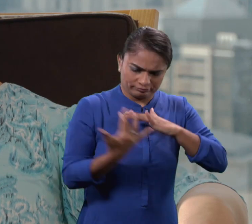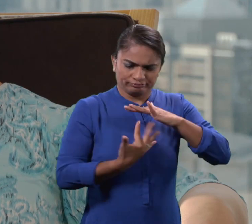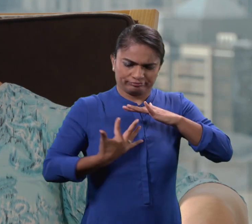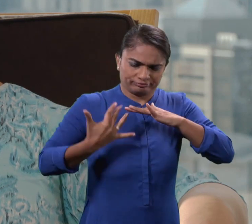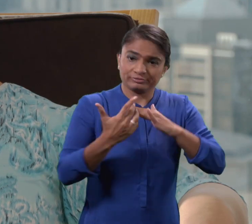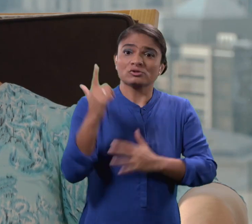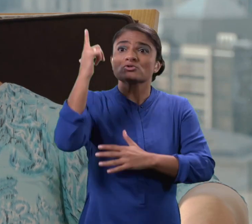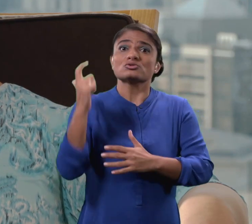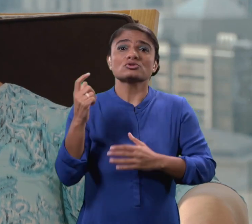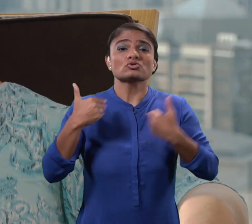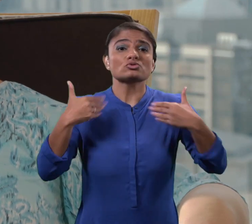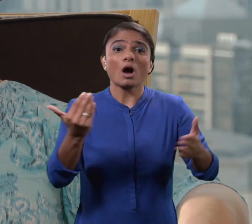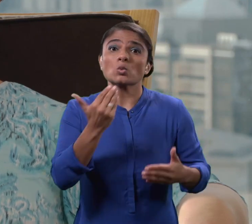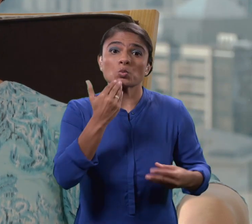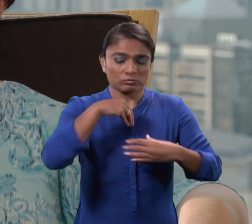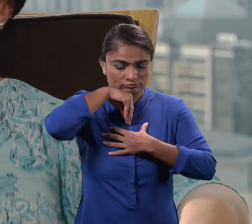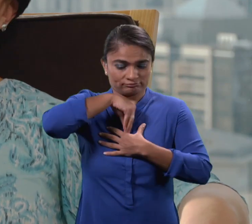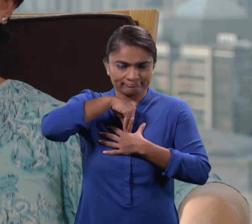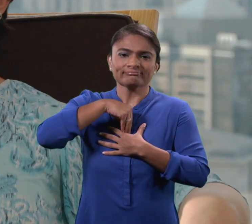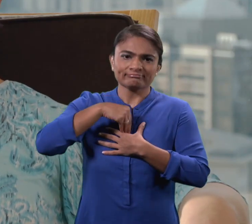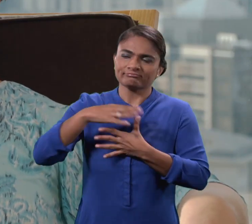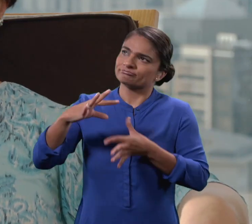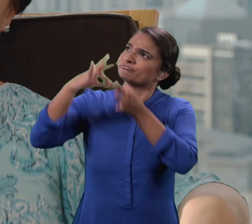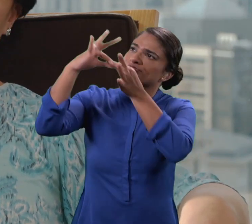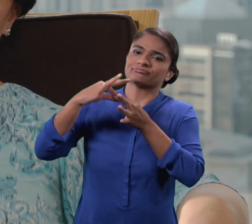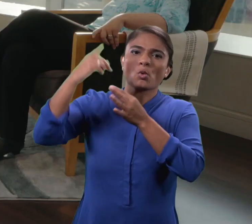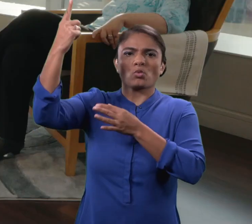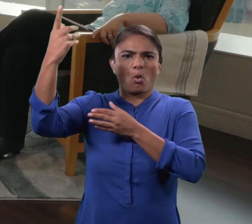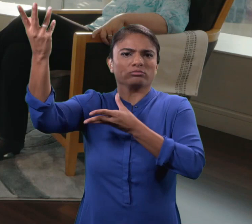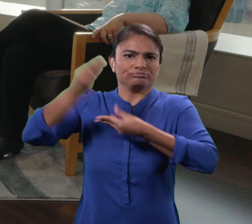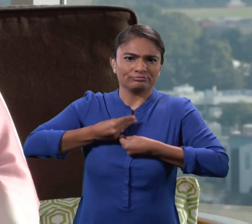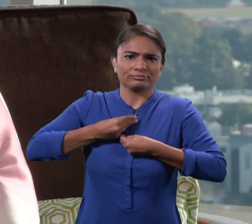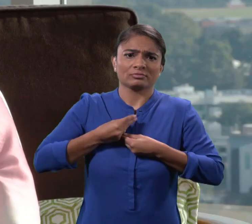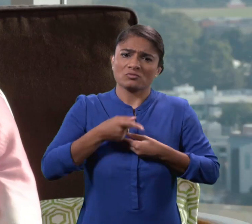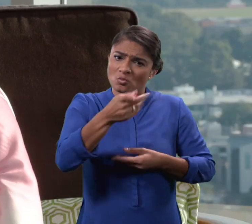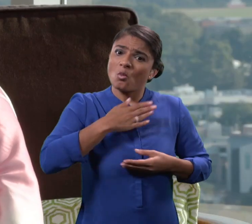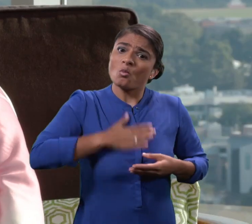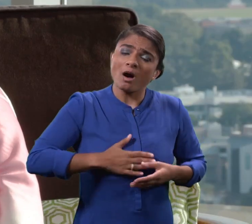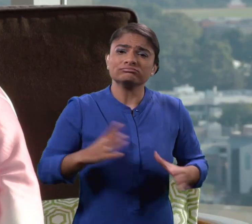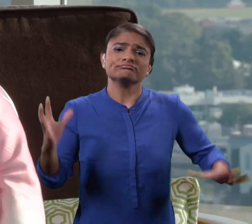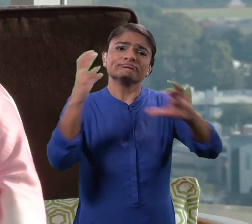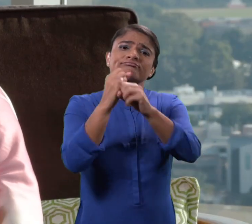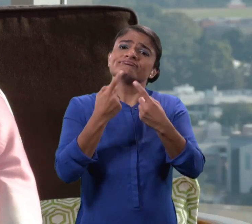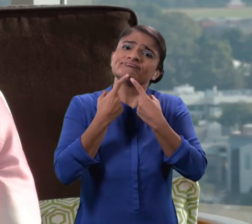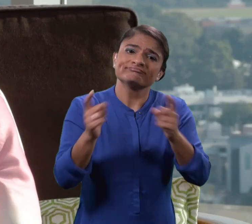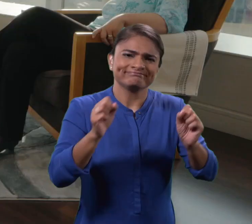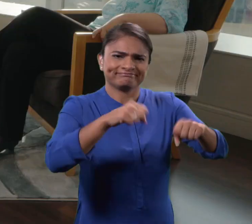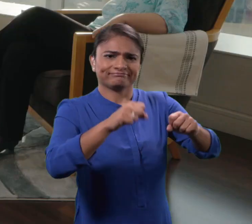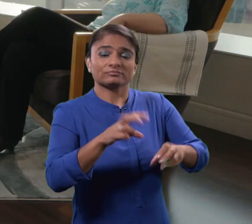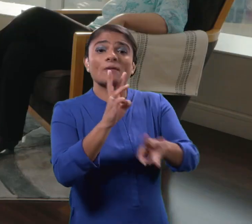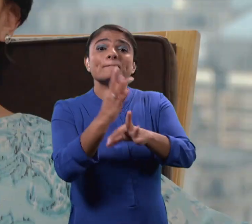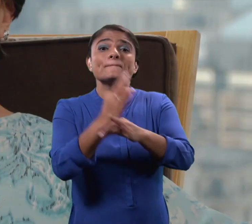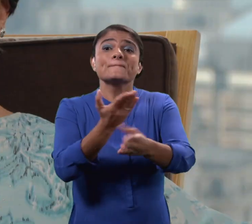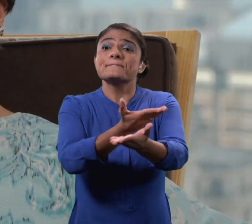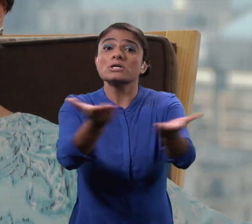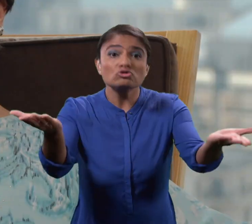to self-belief, and it starts with you, and that's all by the grace of God. Marthe-Marie, anything that you'd like to say in closing? Yes,